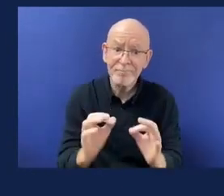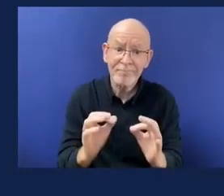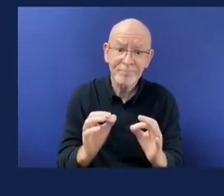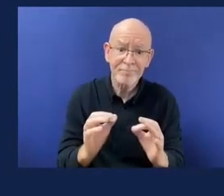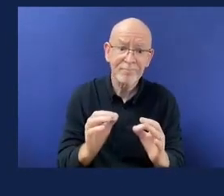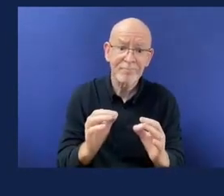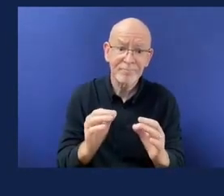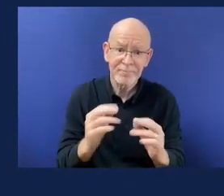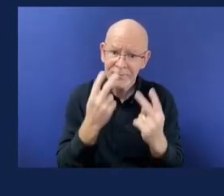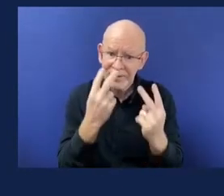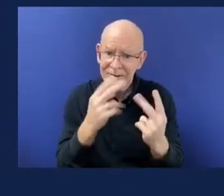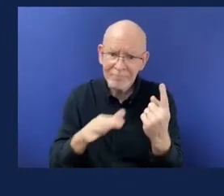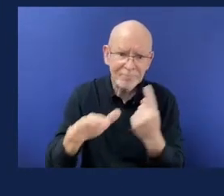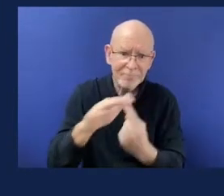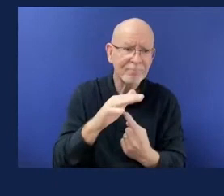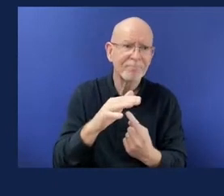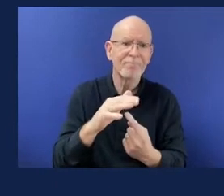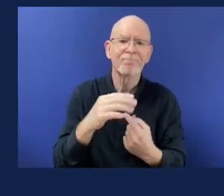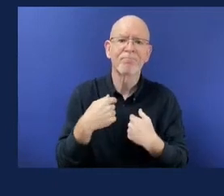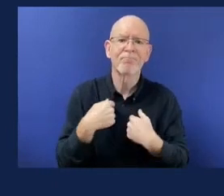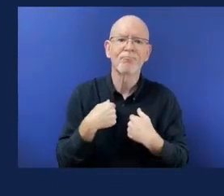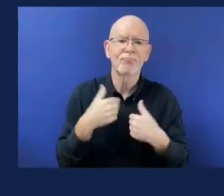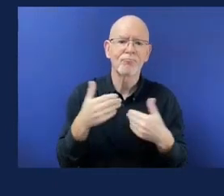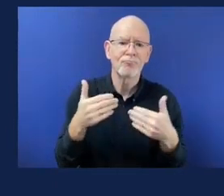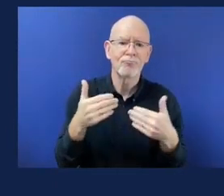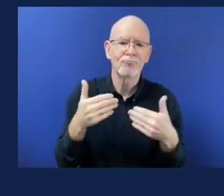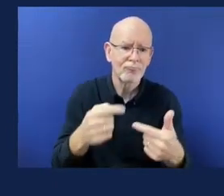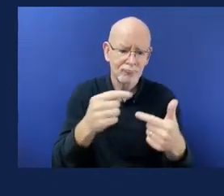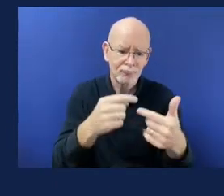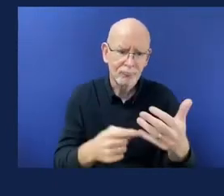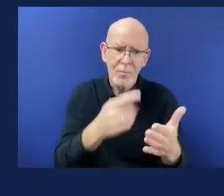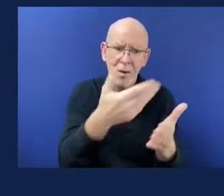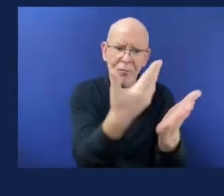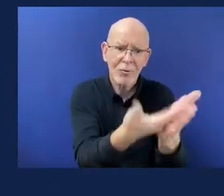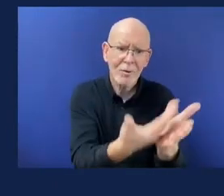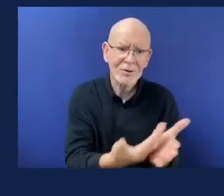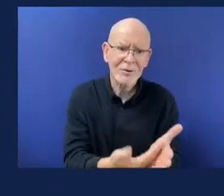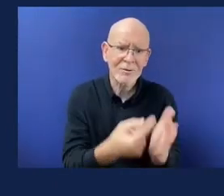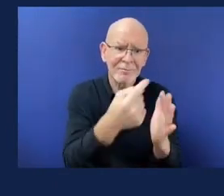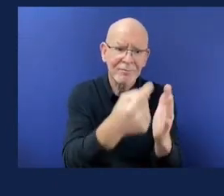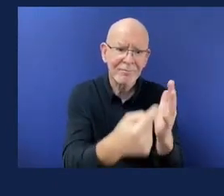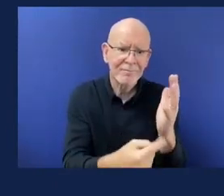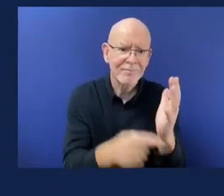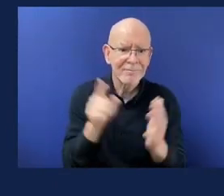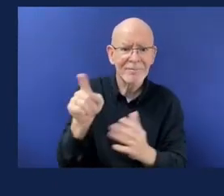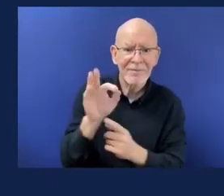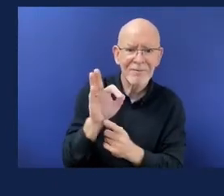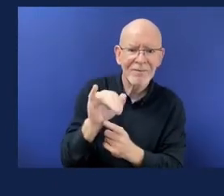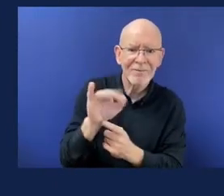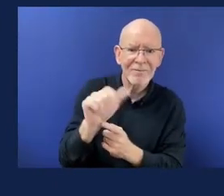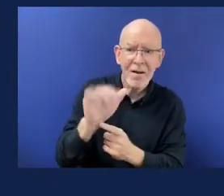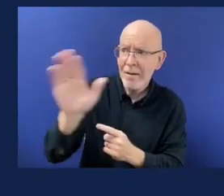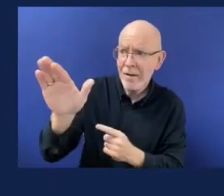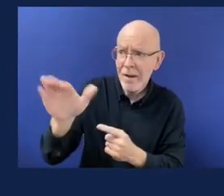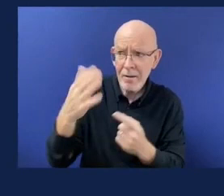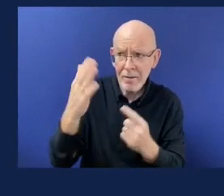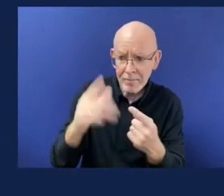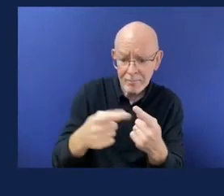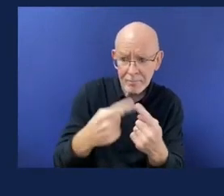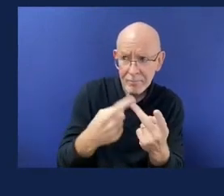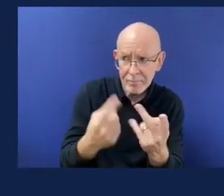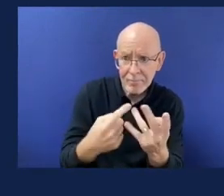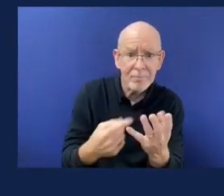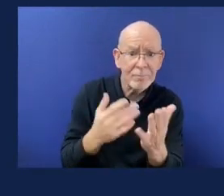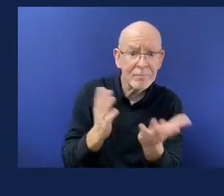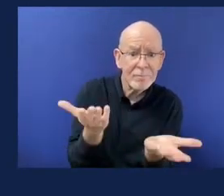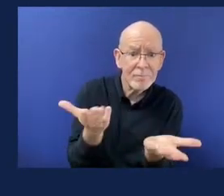accessibility. We recommended that they should work with ticketing third parties to ensure accessible ticket access.